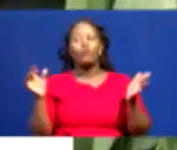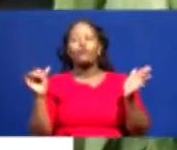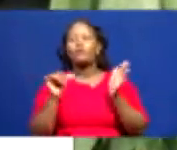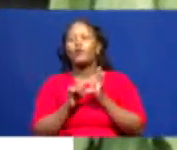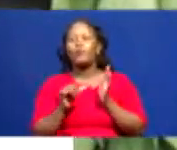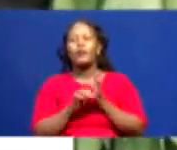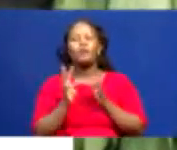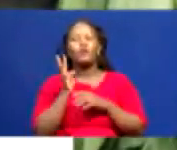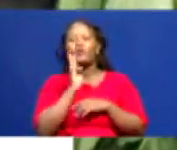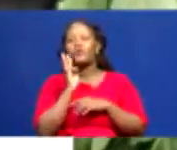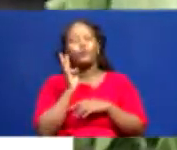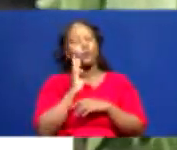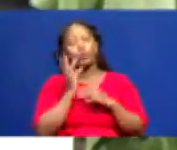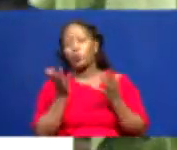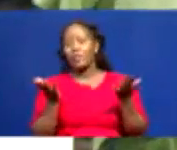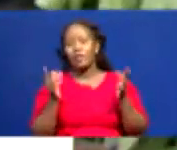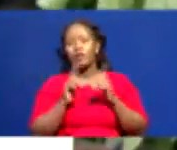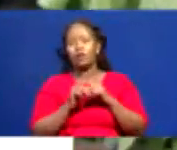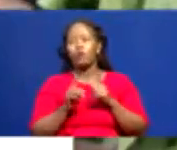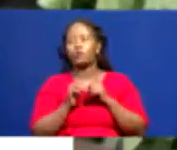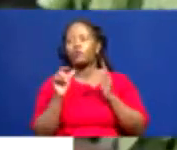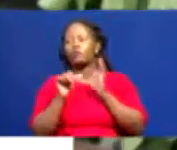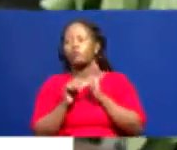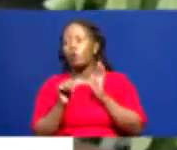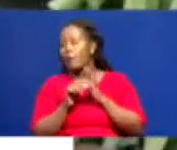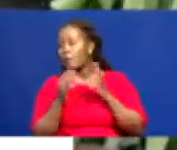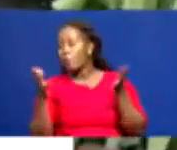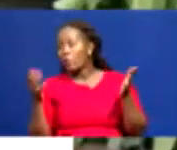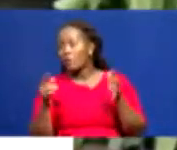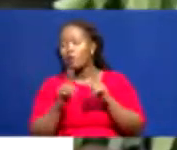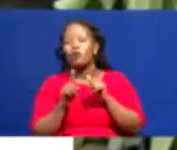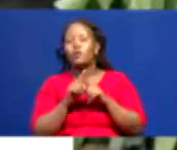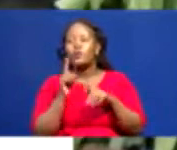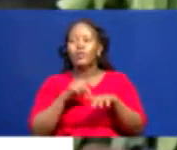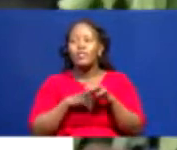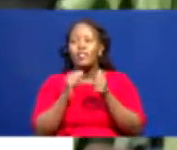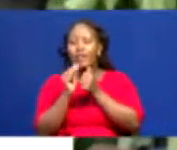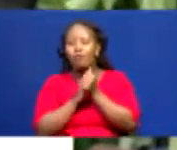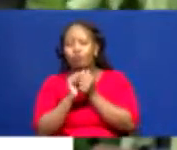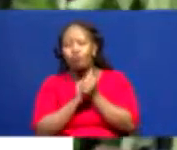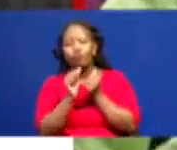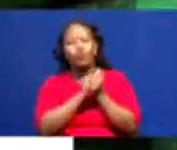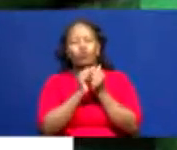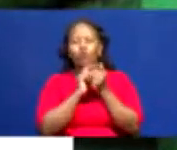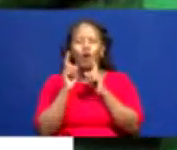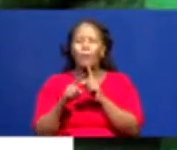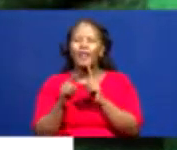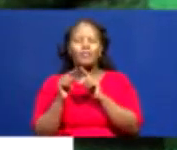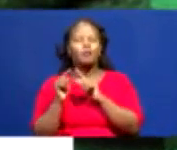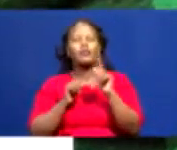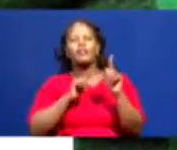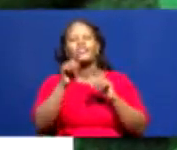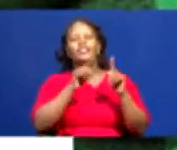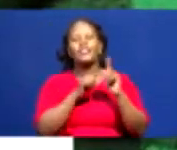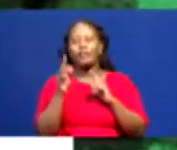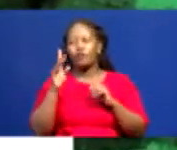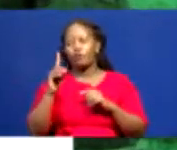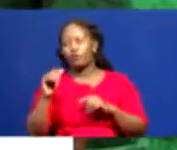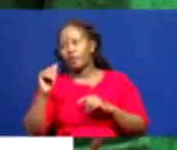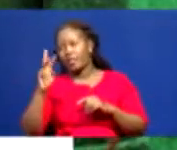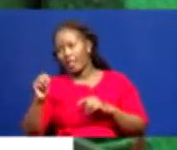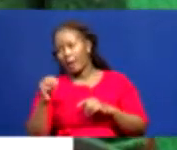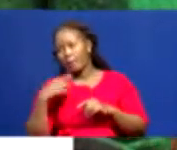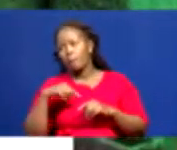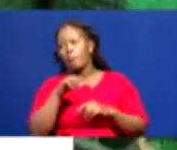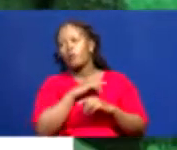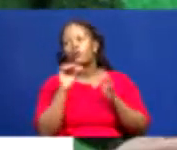mingi sana. Na shida yenye tuko naye mpaka kufua nguo ni lazima tuende kwa dam. Shida yetu kubwa ni